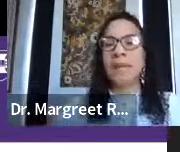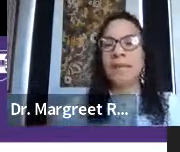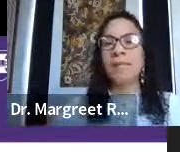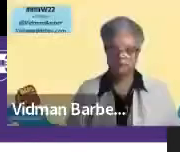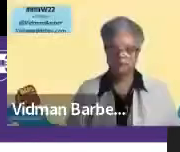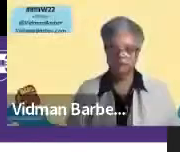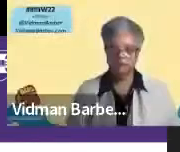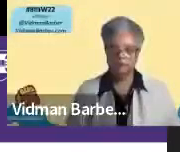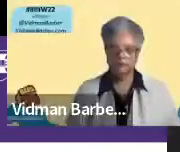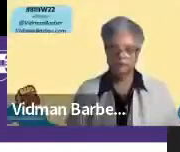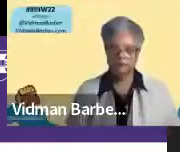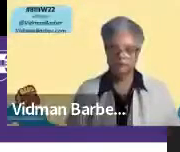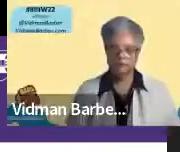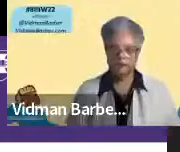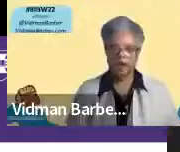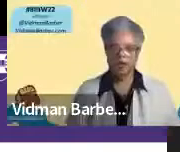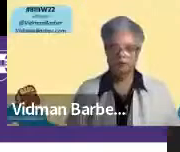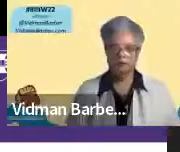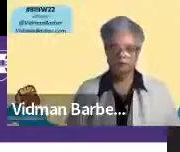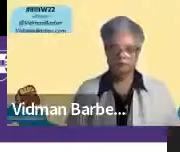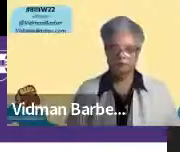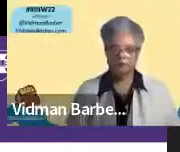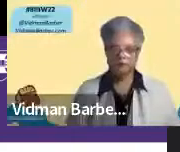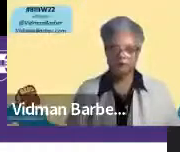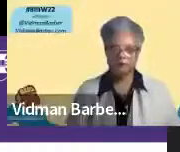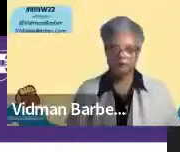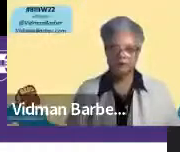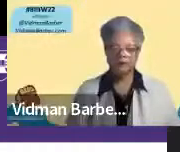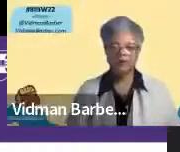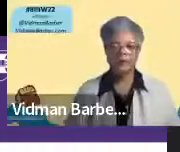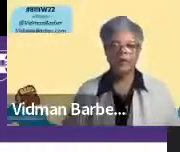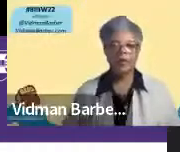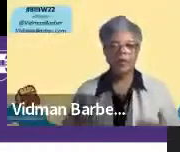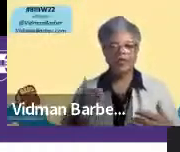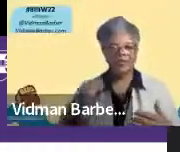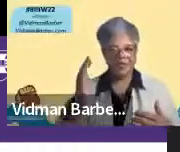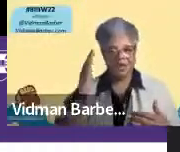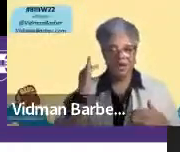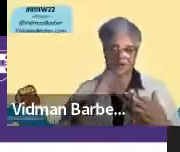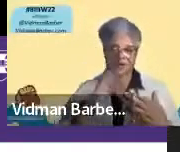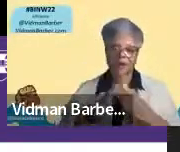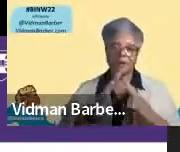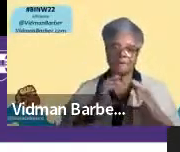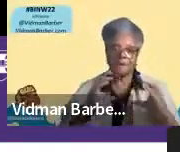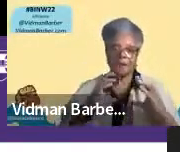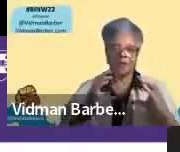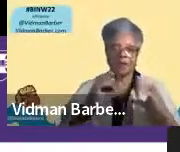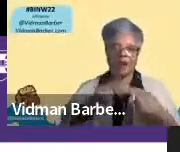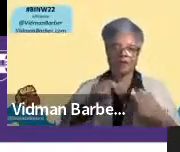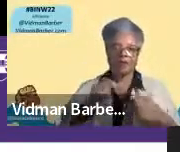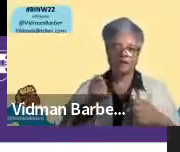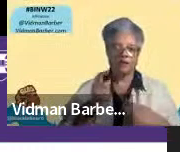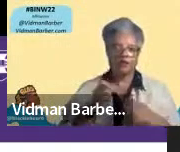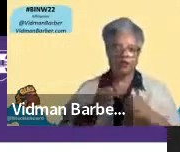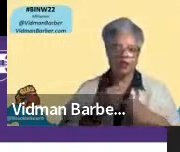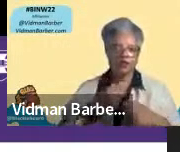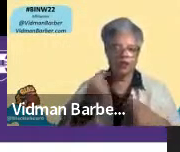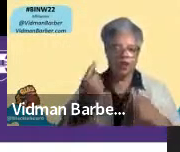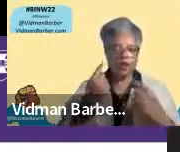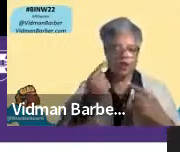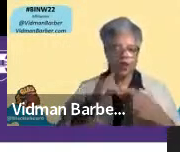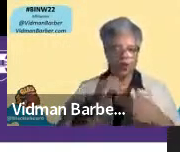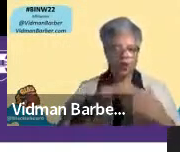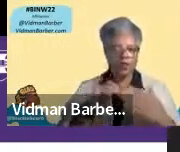stopped getting bigger after a few years. So we really wondered why that was. And I showed that